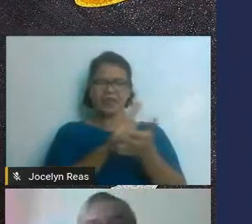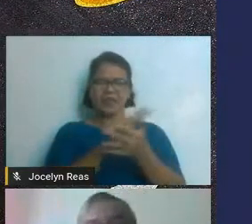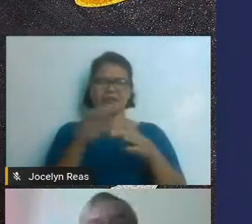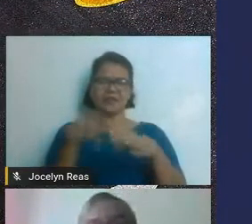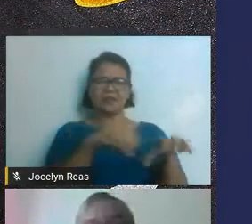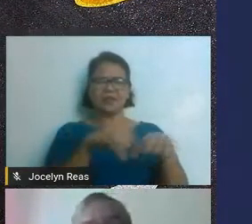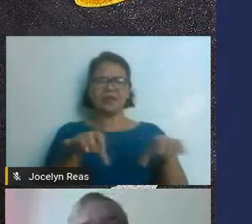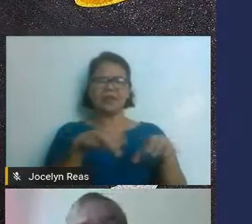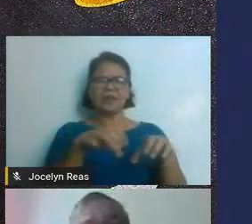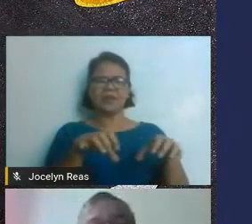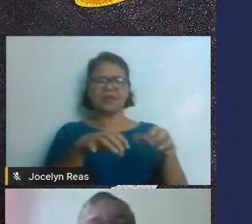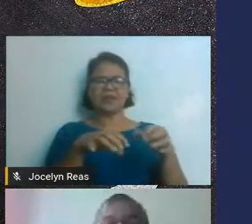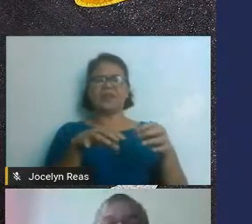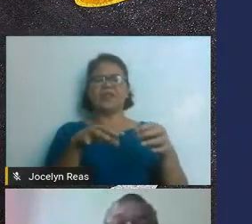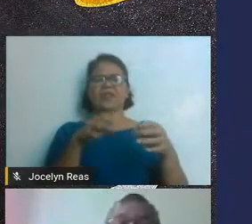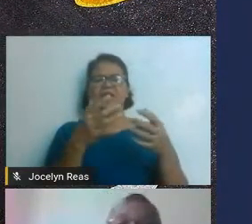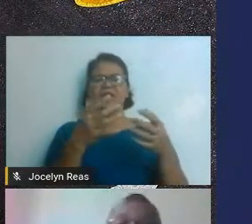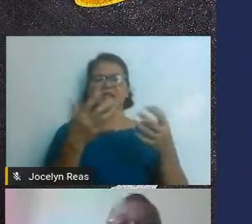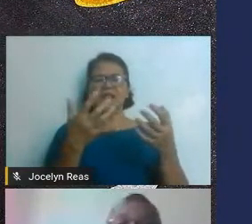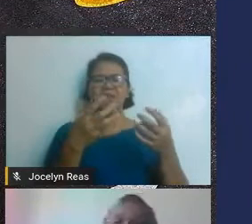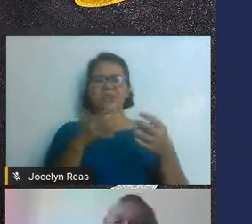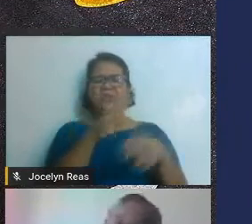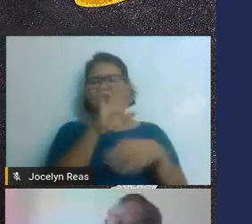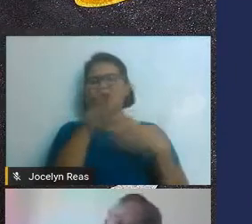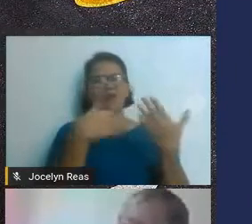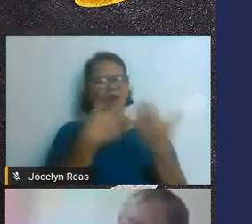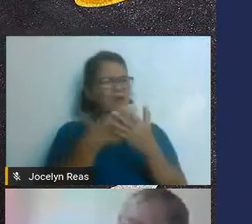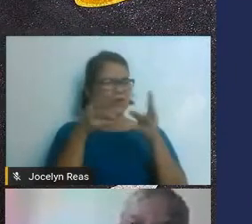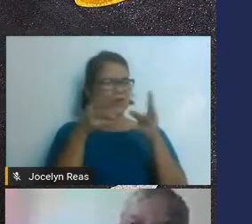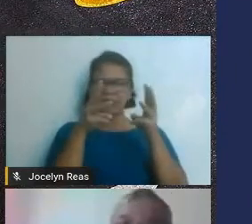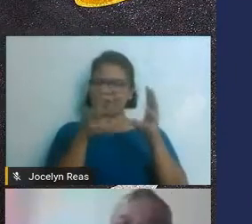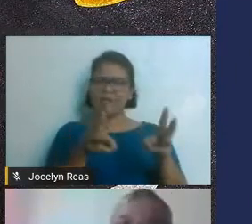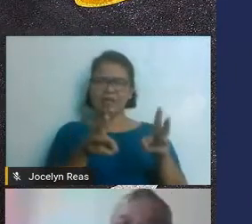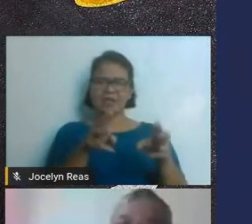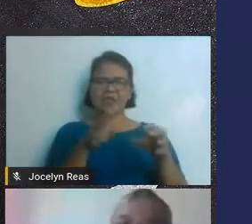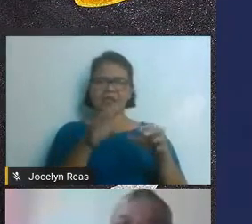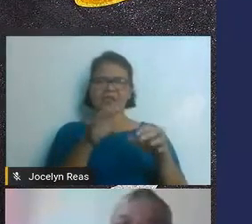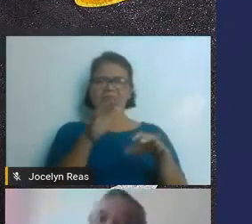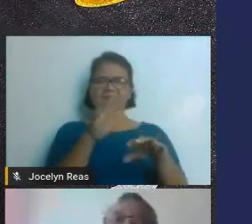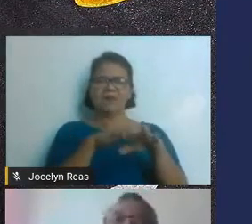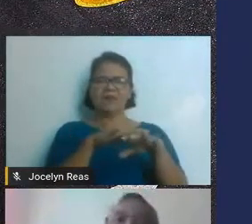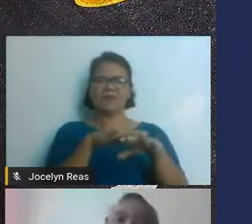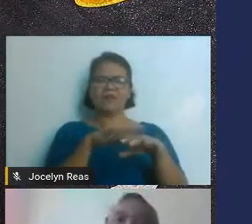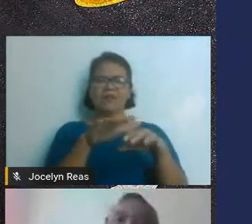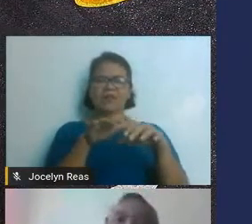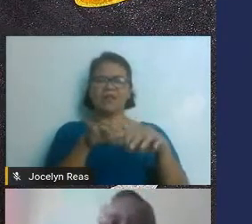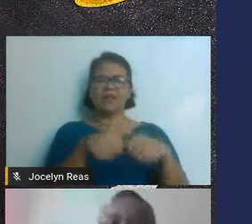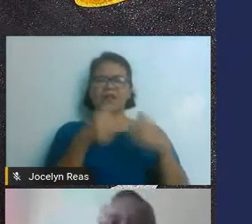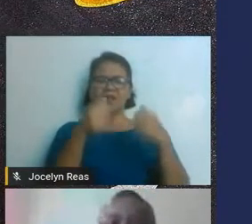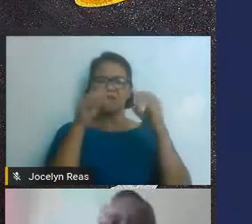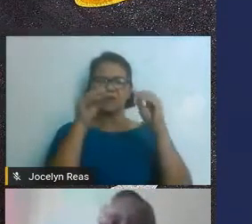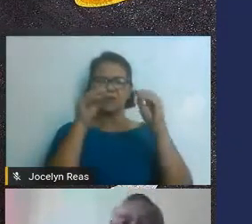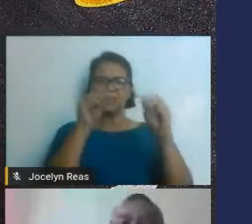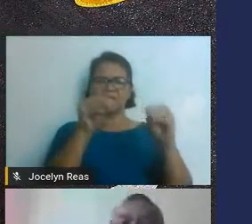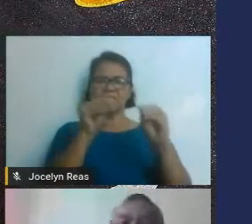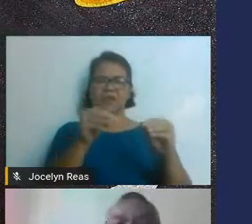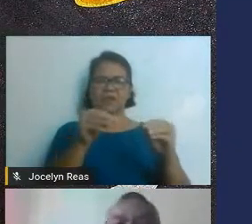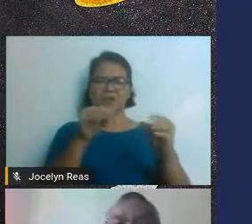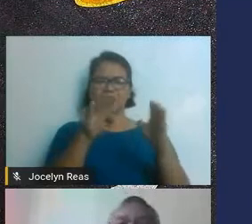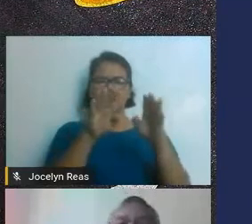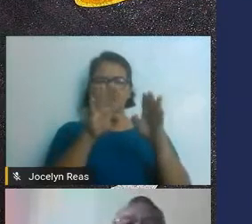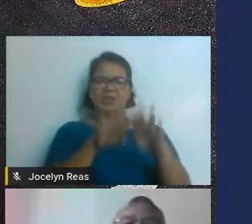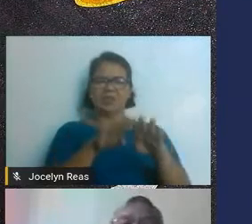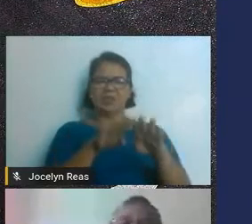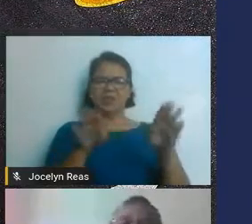TV and radio-based instruction, or face-to-face, tapos hinaluhalo mo yung may online,